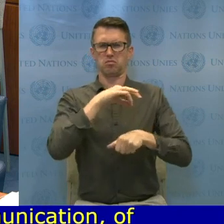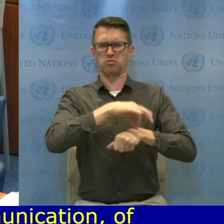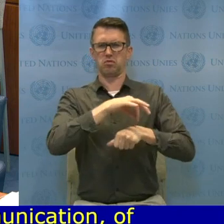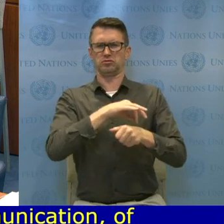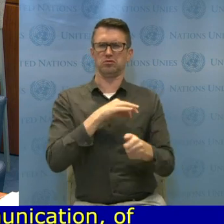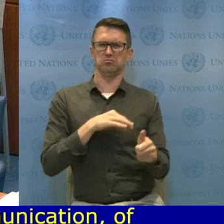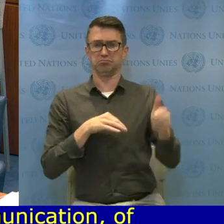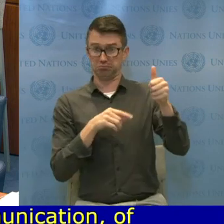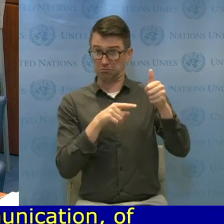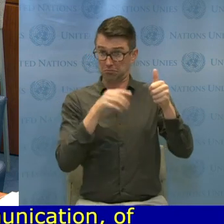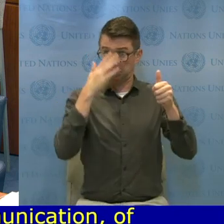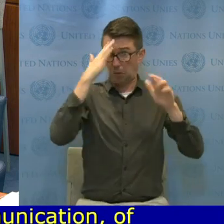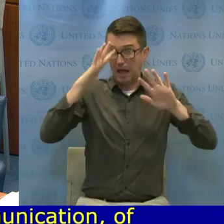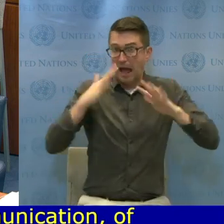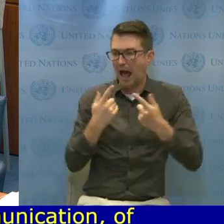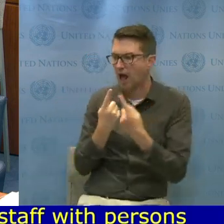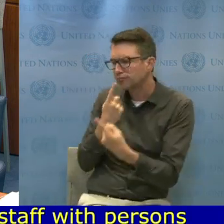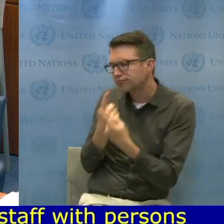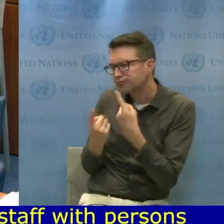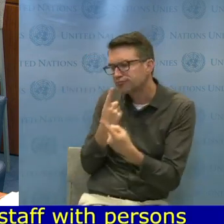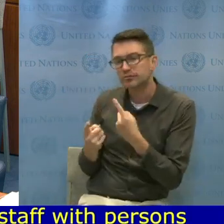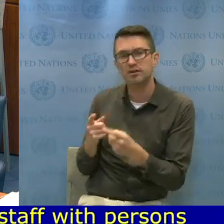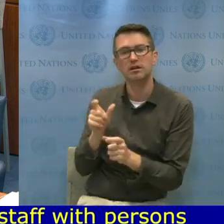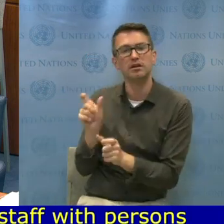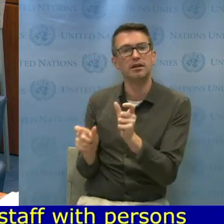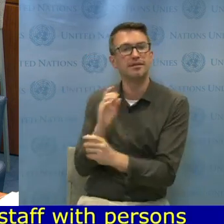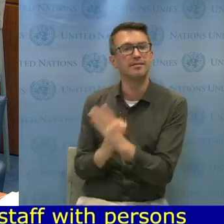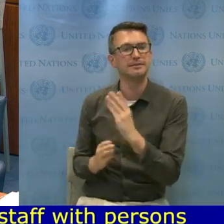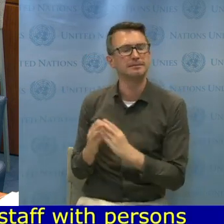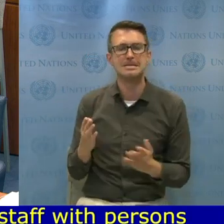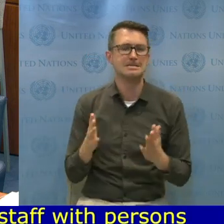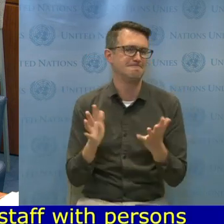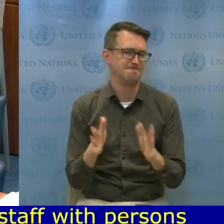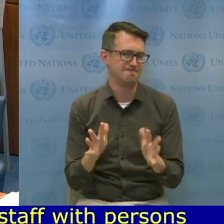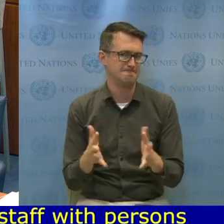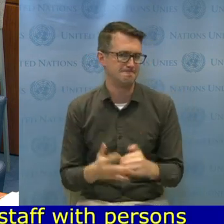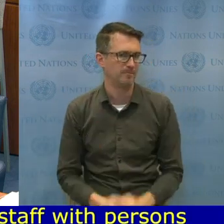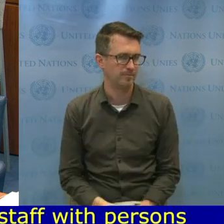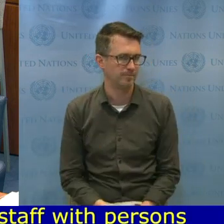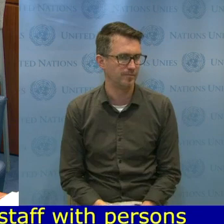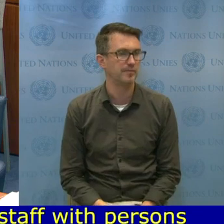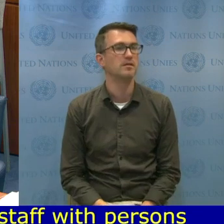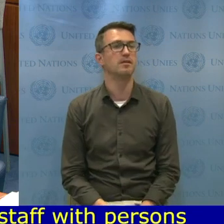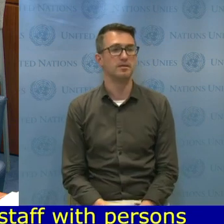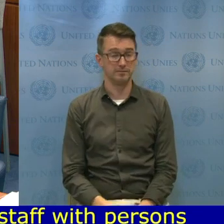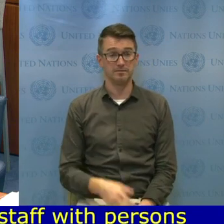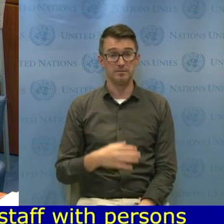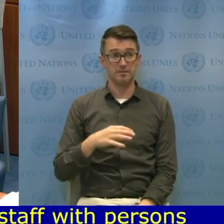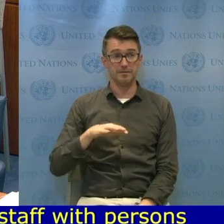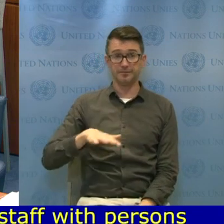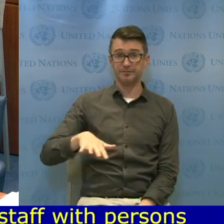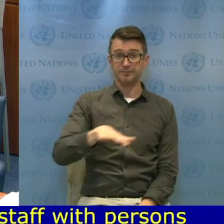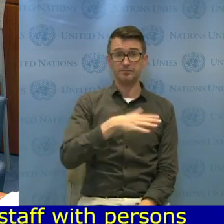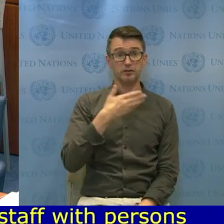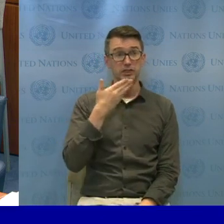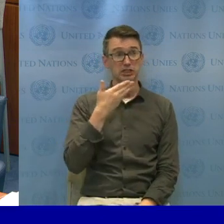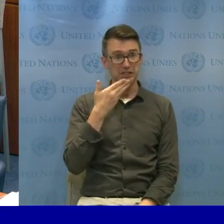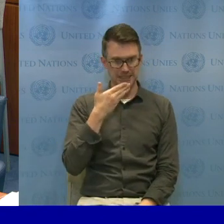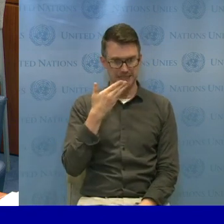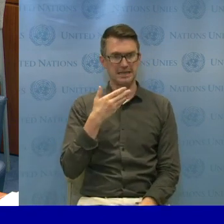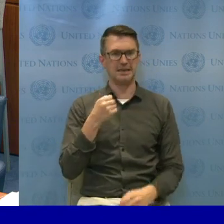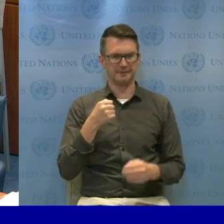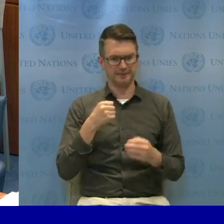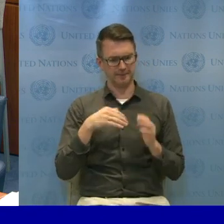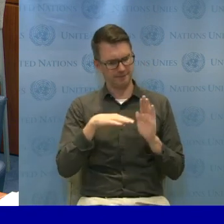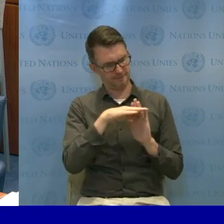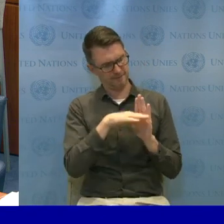that's why in our national plan and also in next national plan for promotion of equal